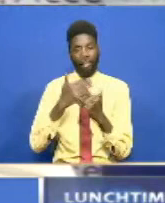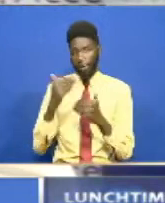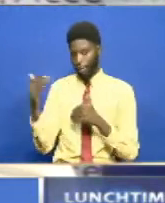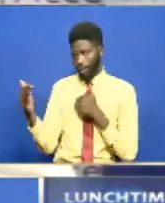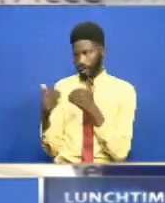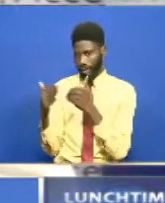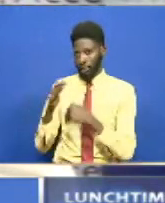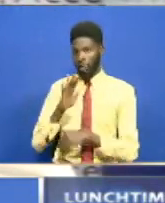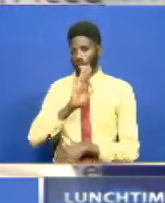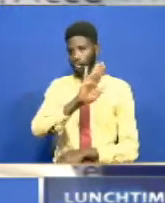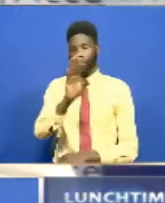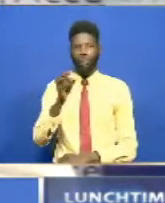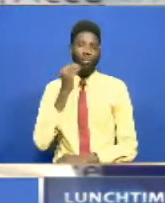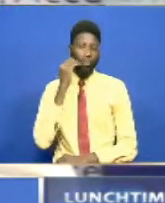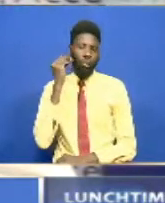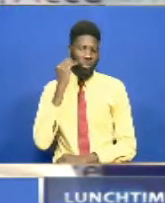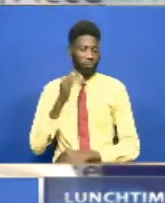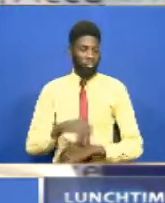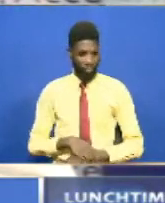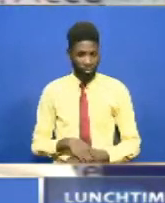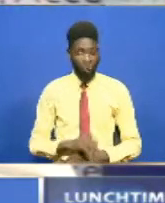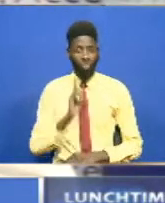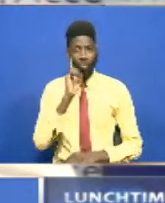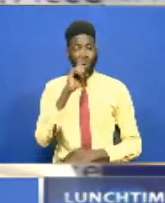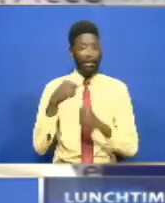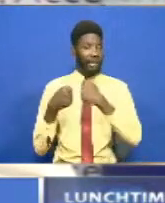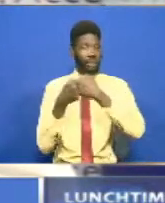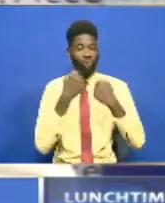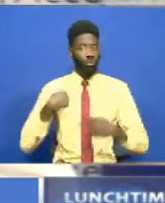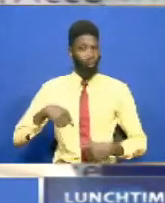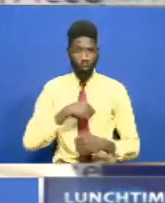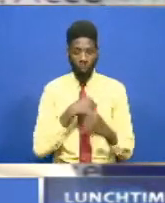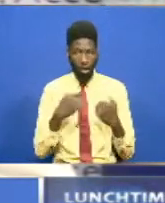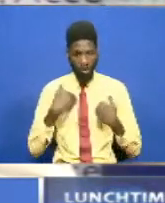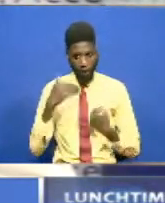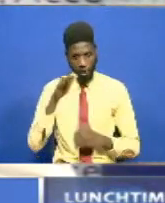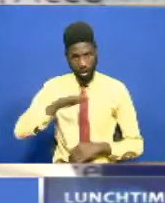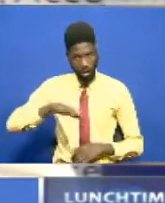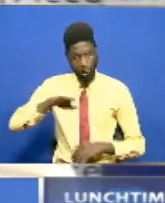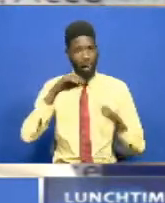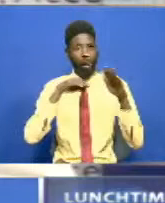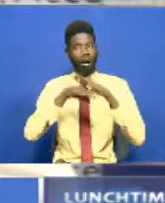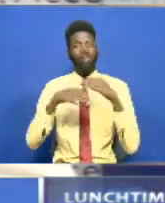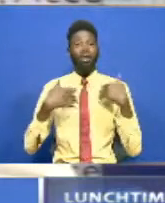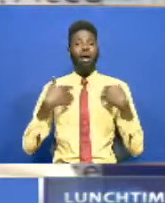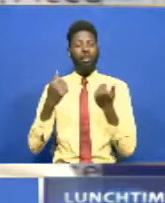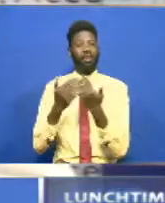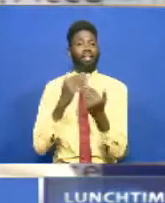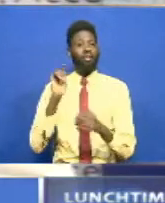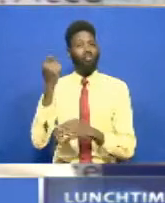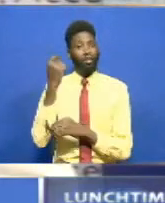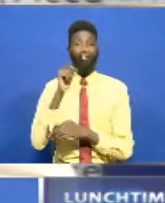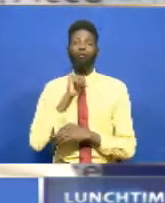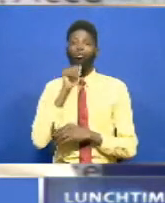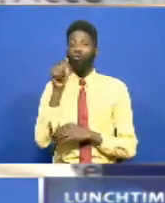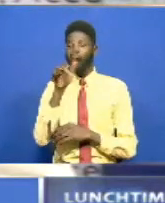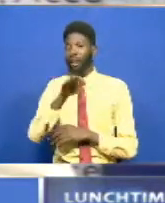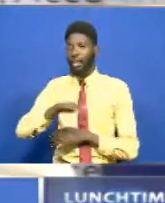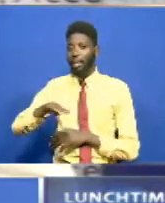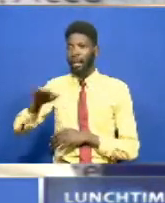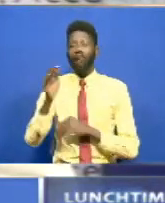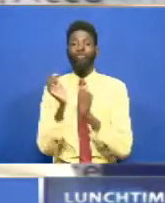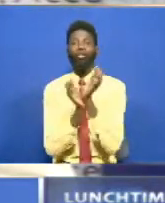them. One of the biggest challenges we have in with access to healthcare in Kenya is not even geography, it